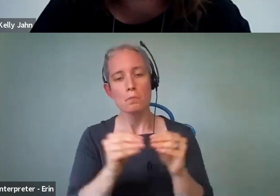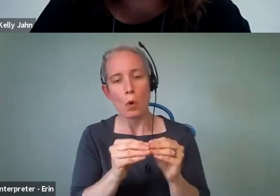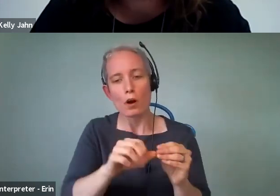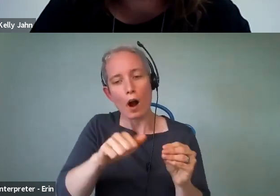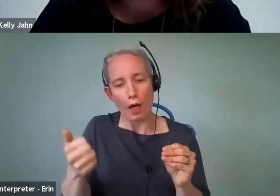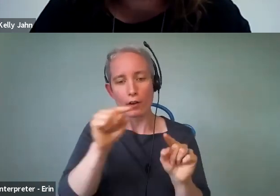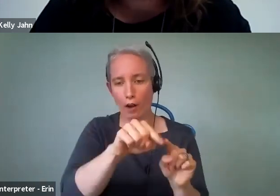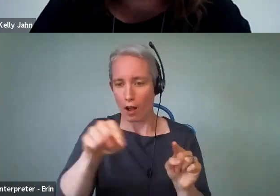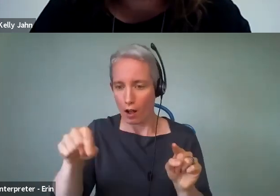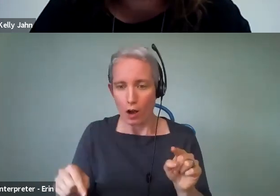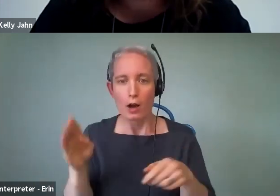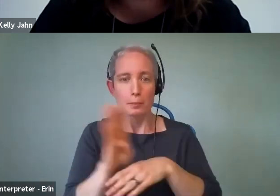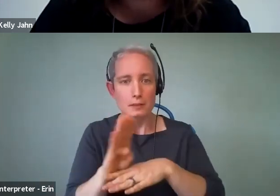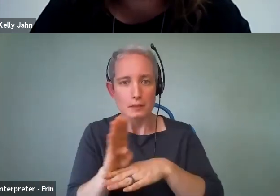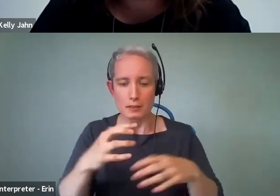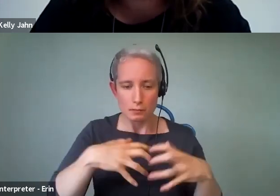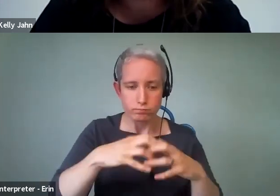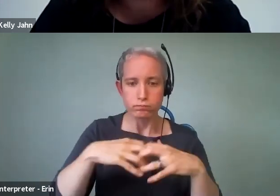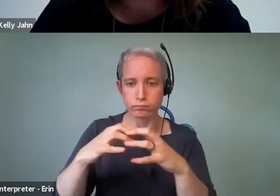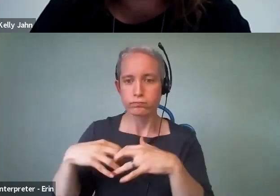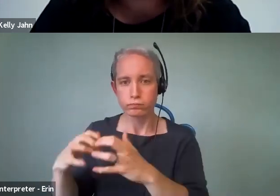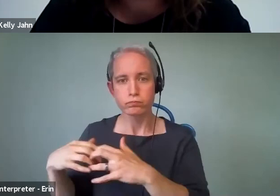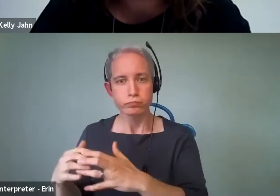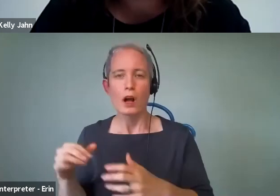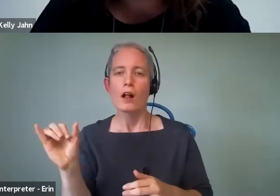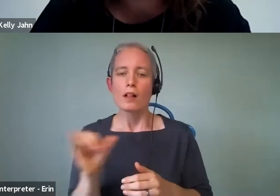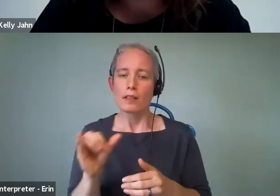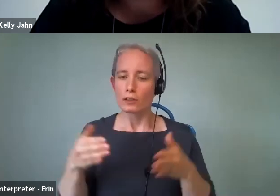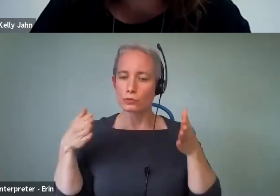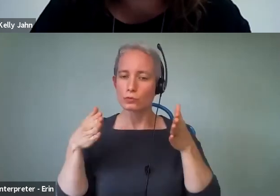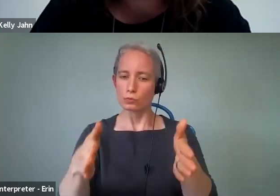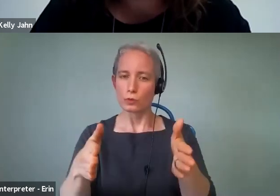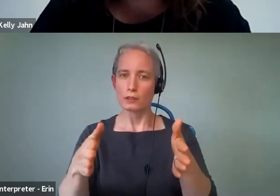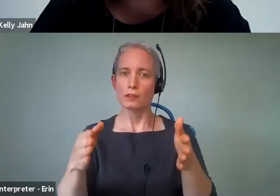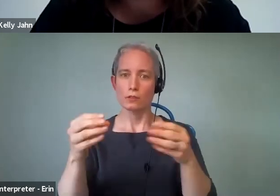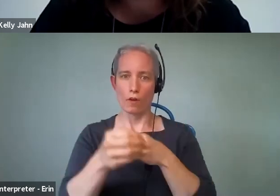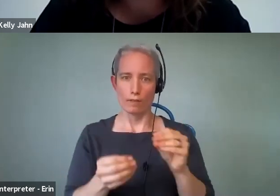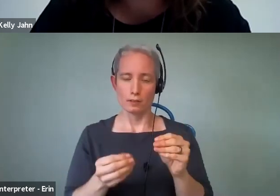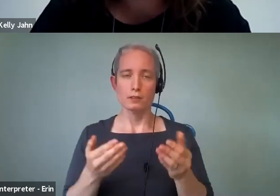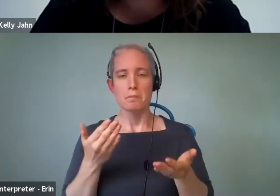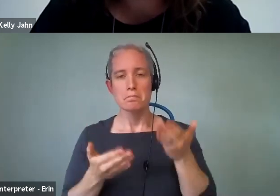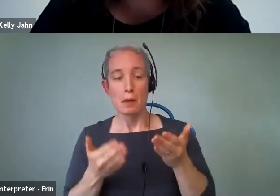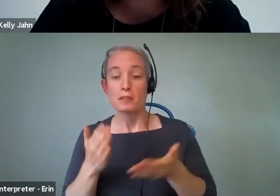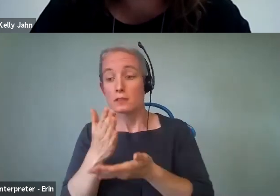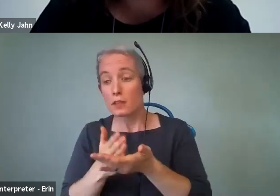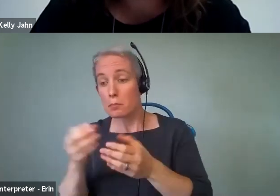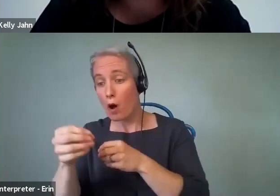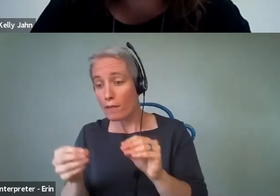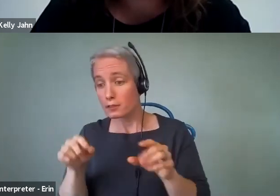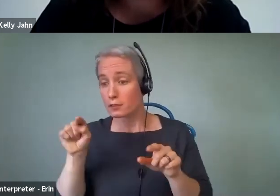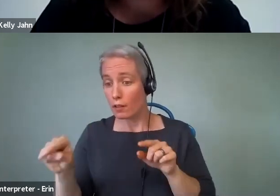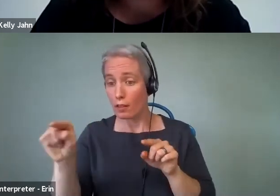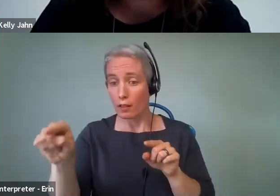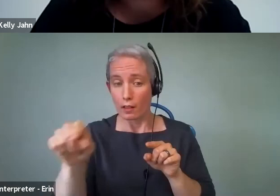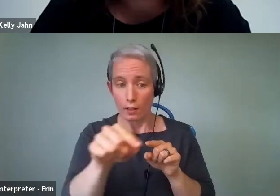businesses around that, like a street office kind of a concept, where you have some offices, but that it also allows for